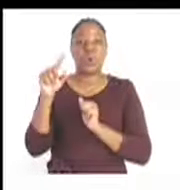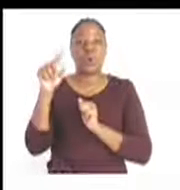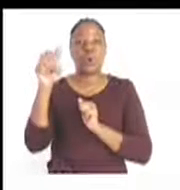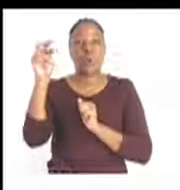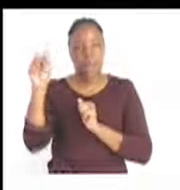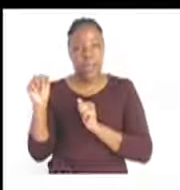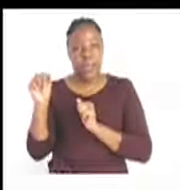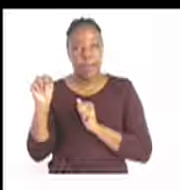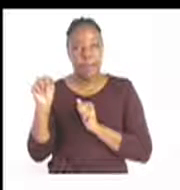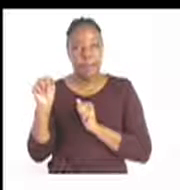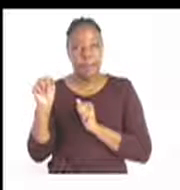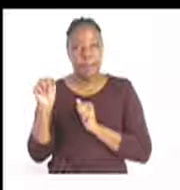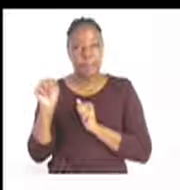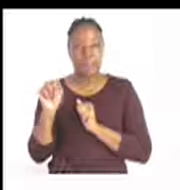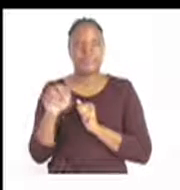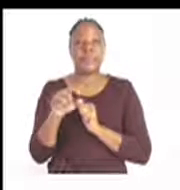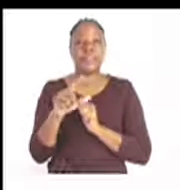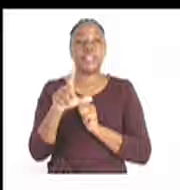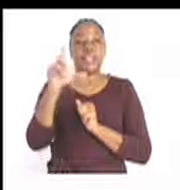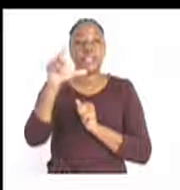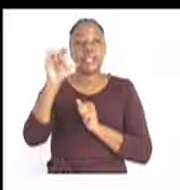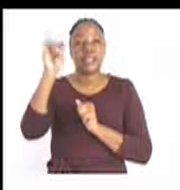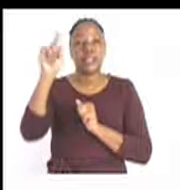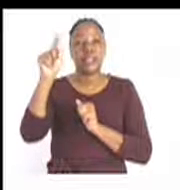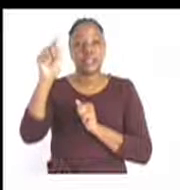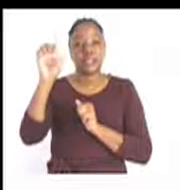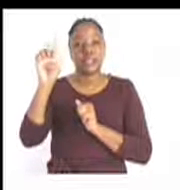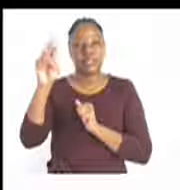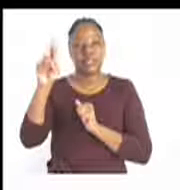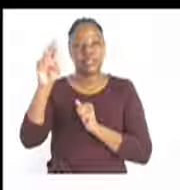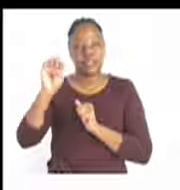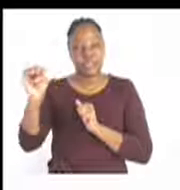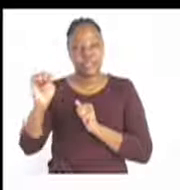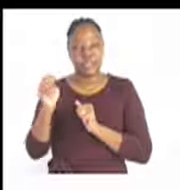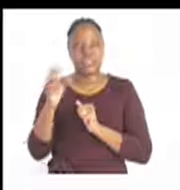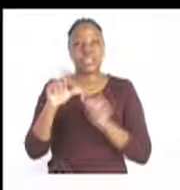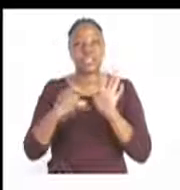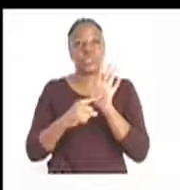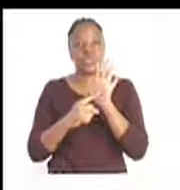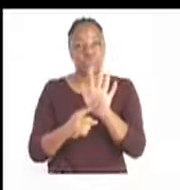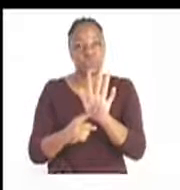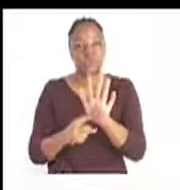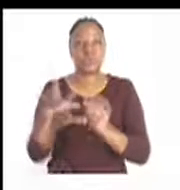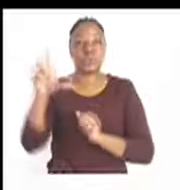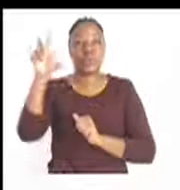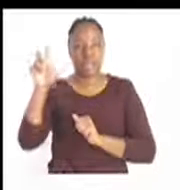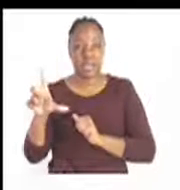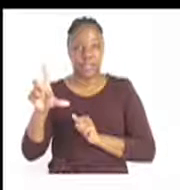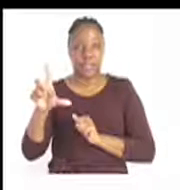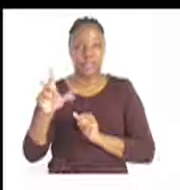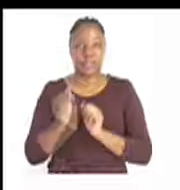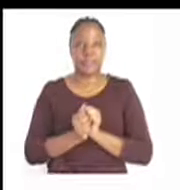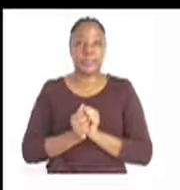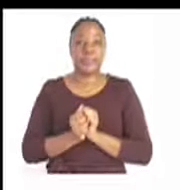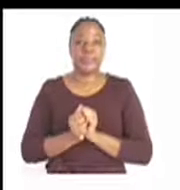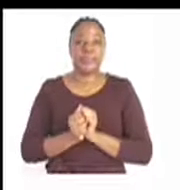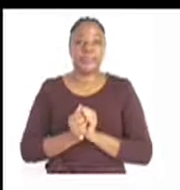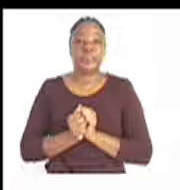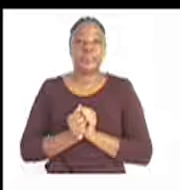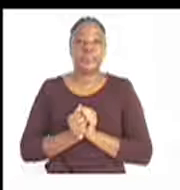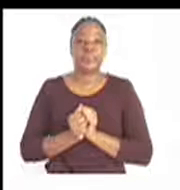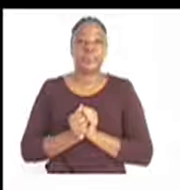L. The note there says that 1 liter is exactly equal to